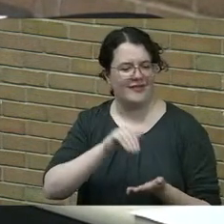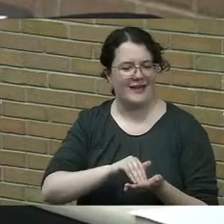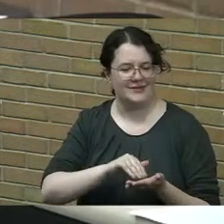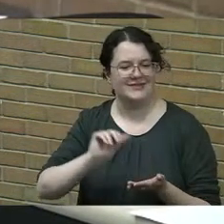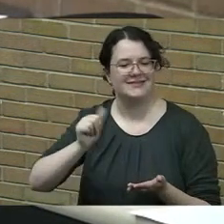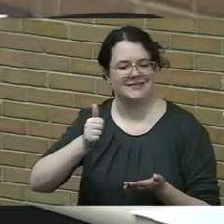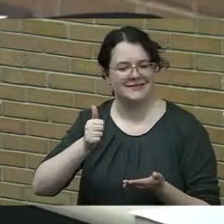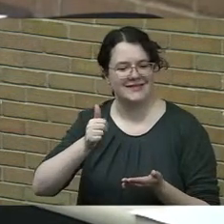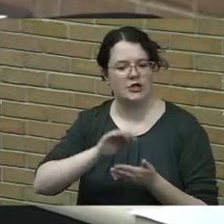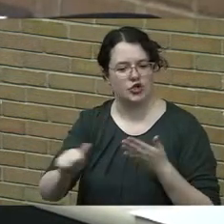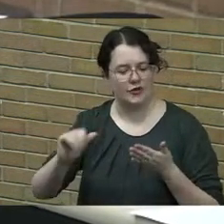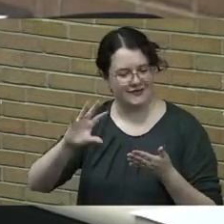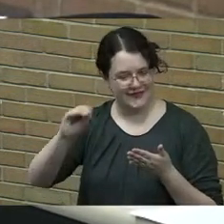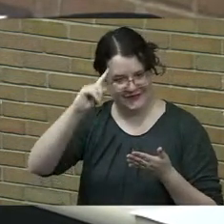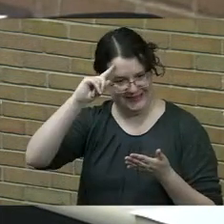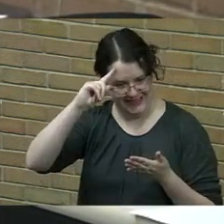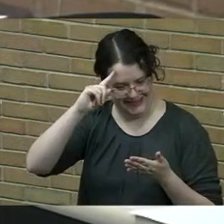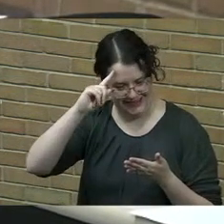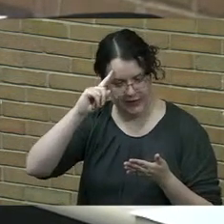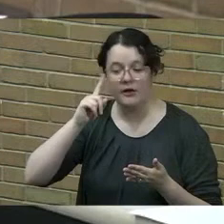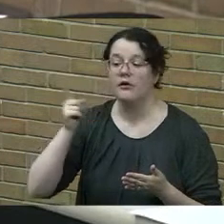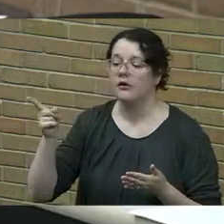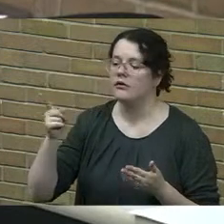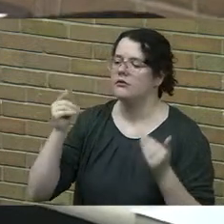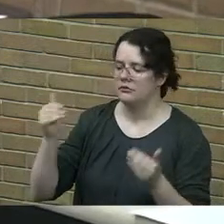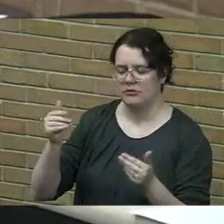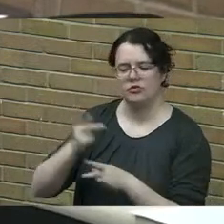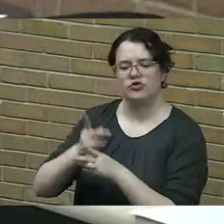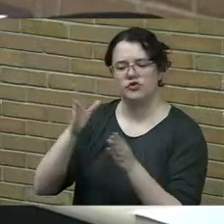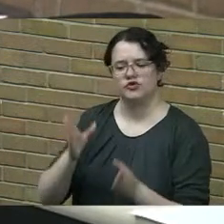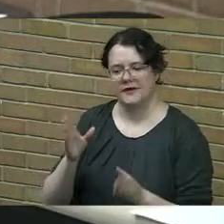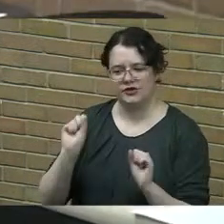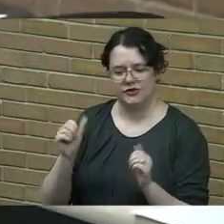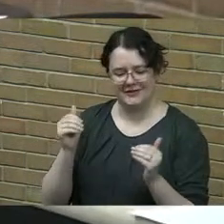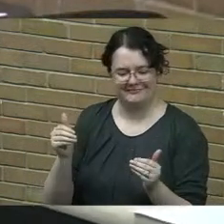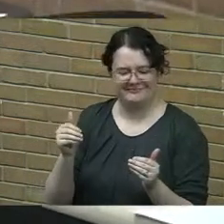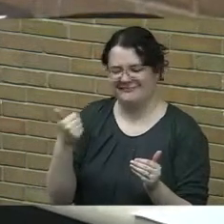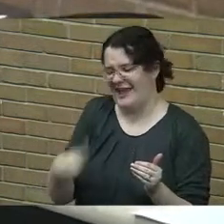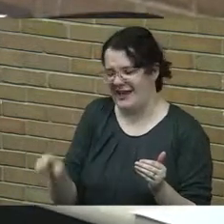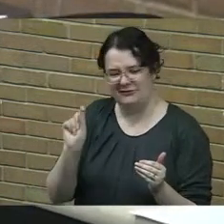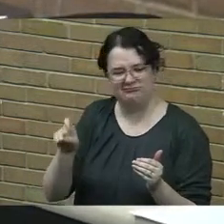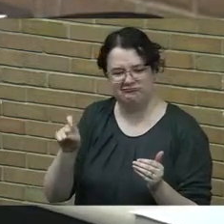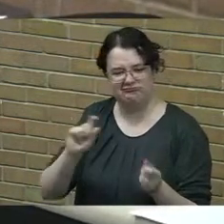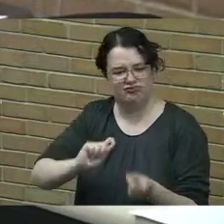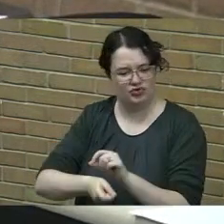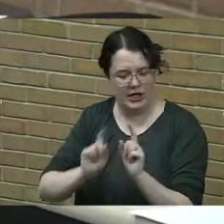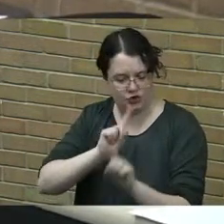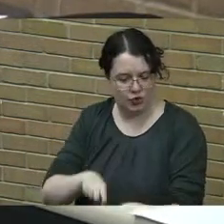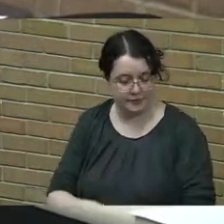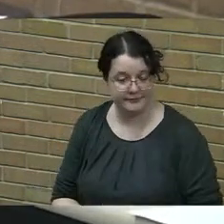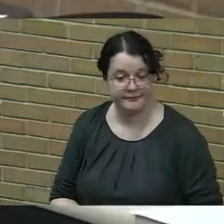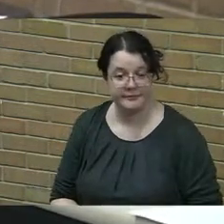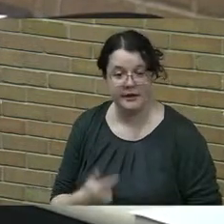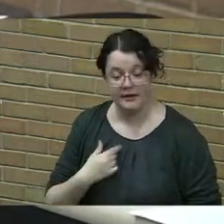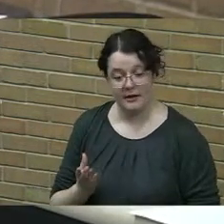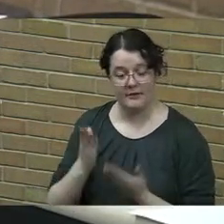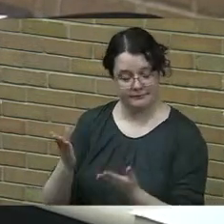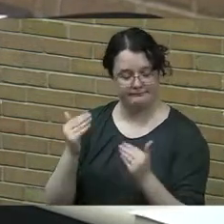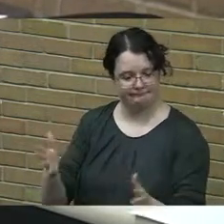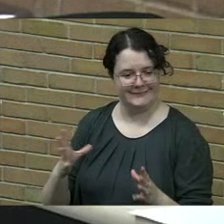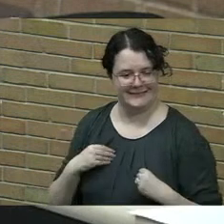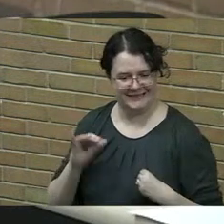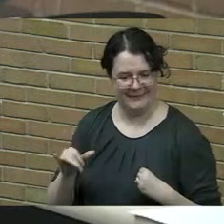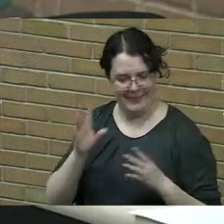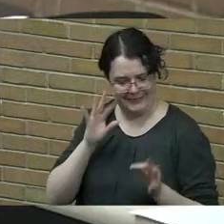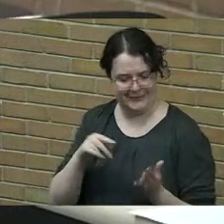$30,010.50 and authorize the supervisor to execute any necessary change orders. I move that we adopt the resolution as prepared by the town